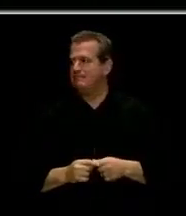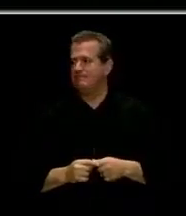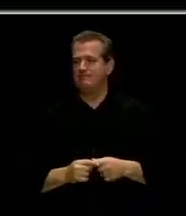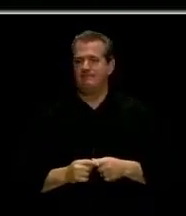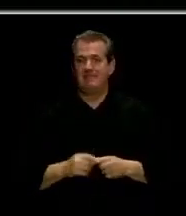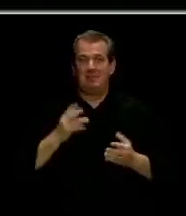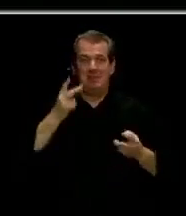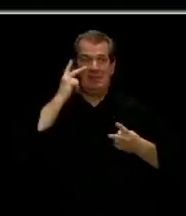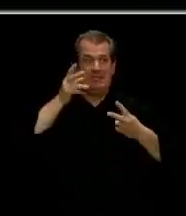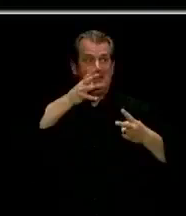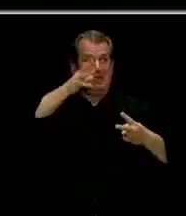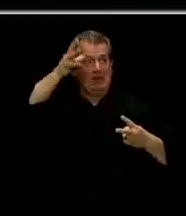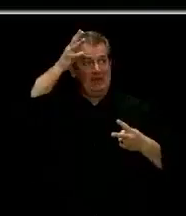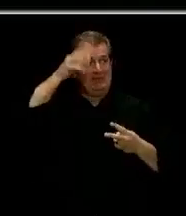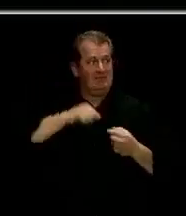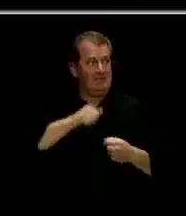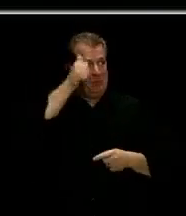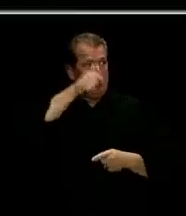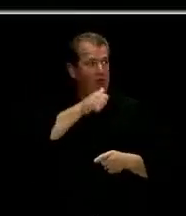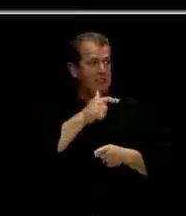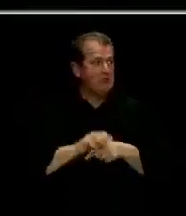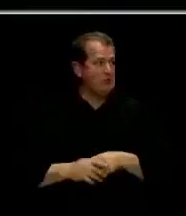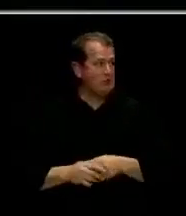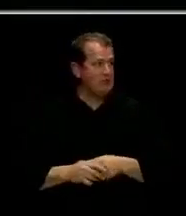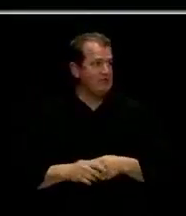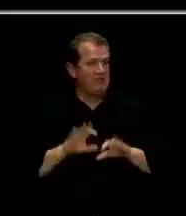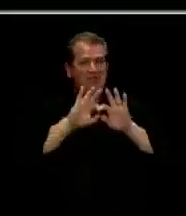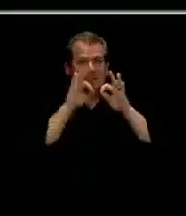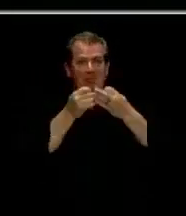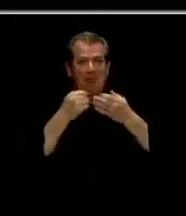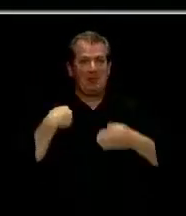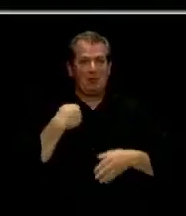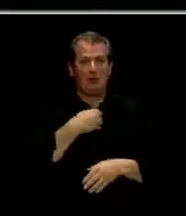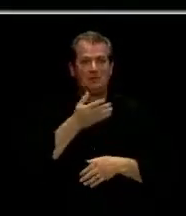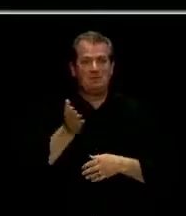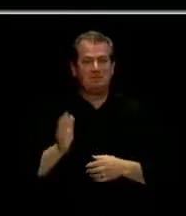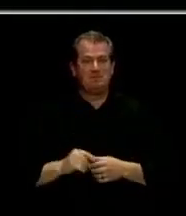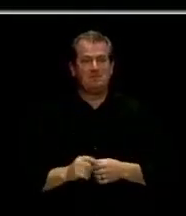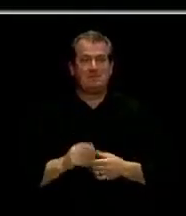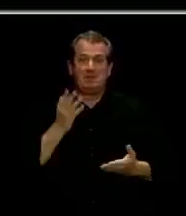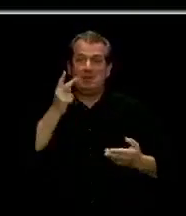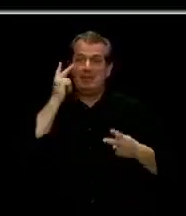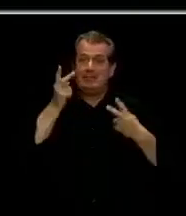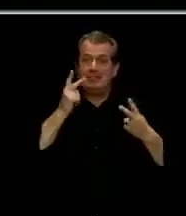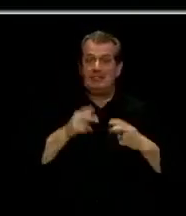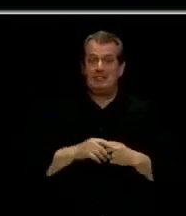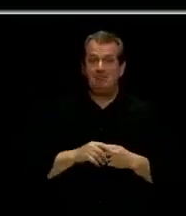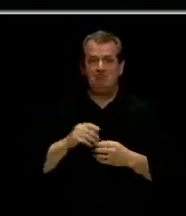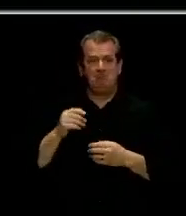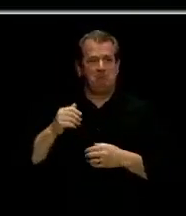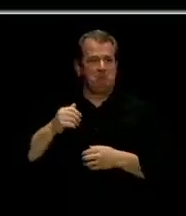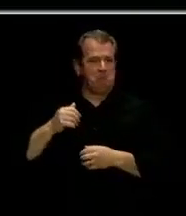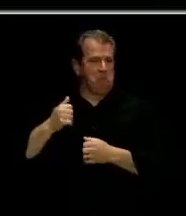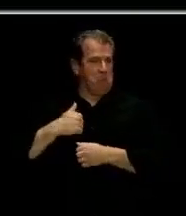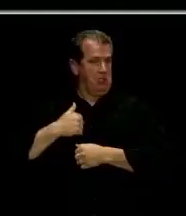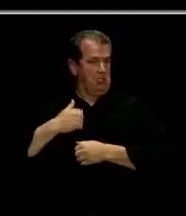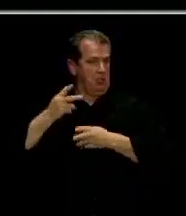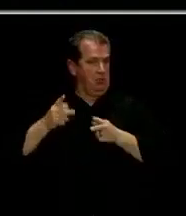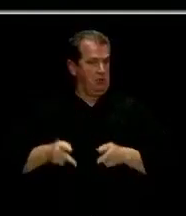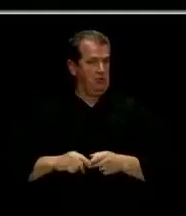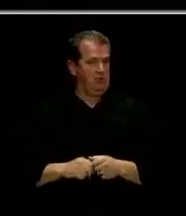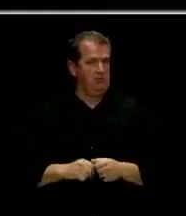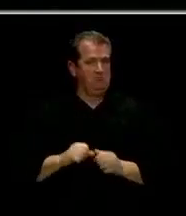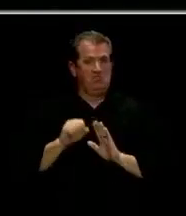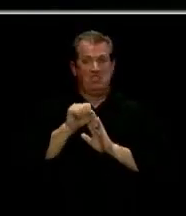You might see a parent, a sibling, a family member. You might see a service provider, a